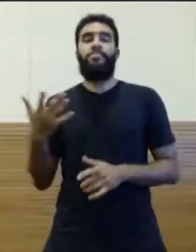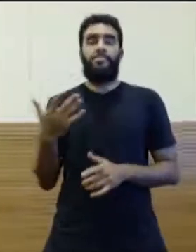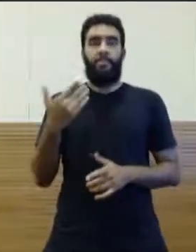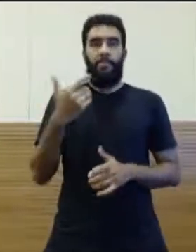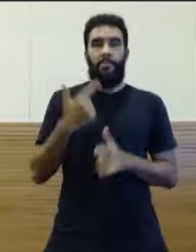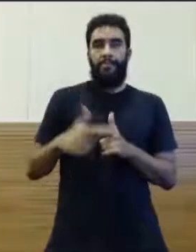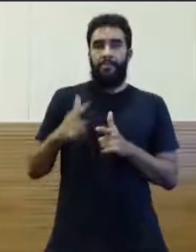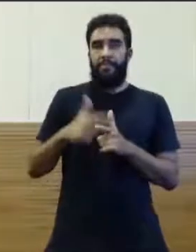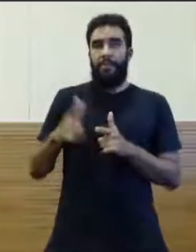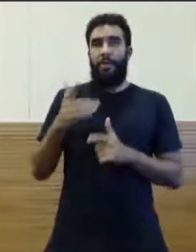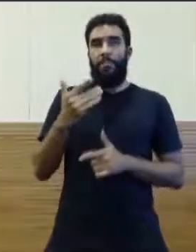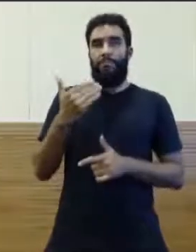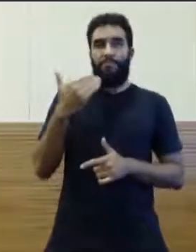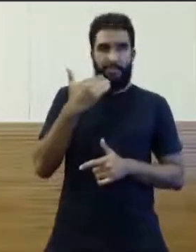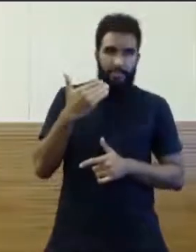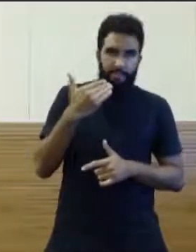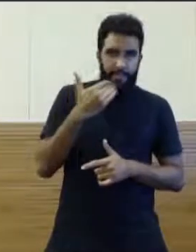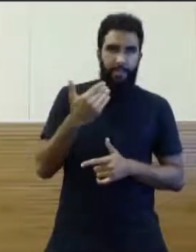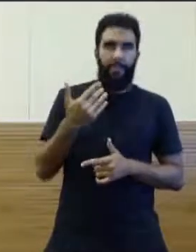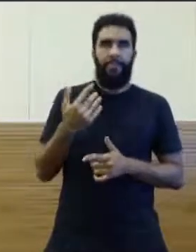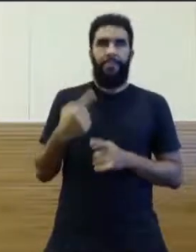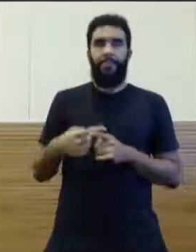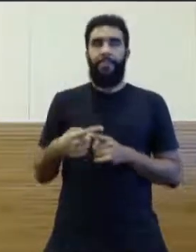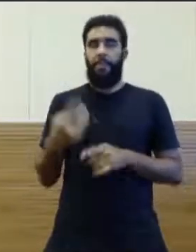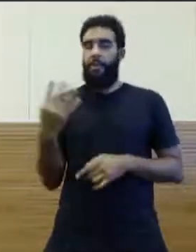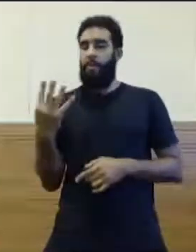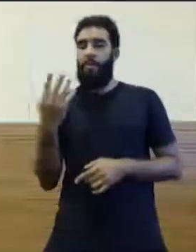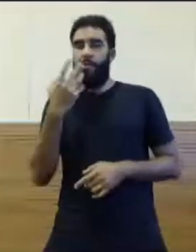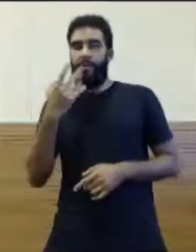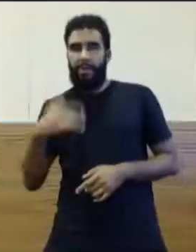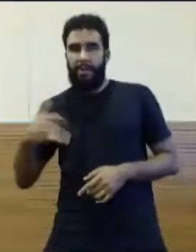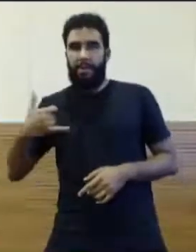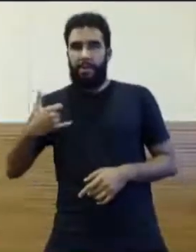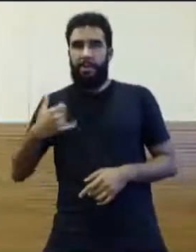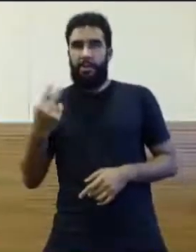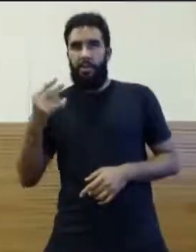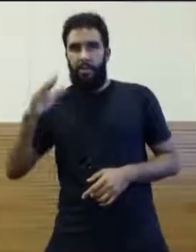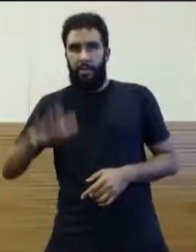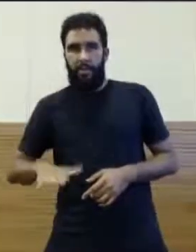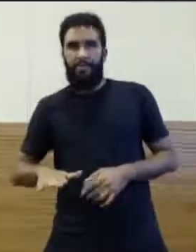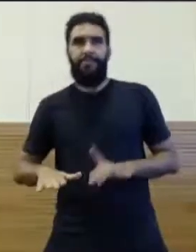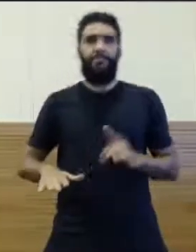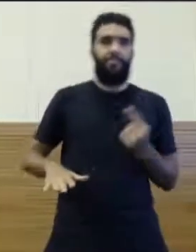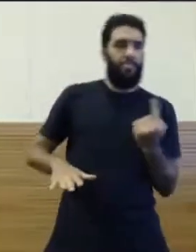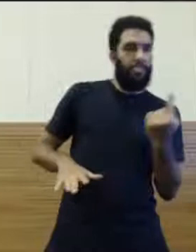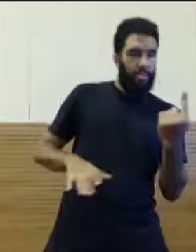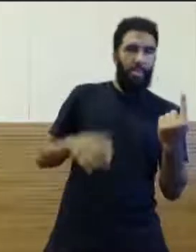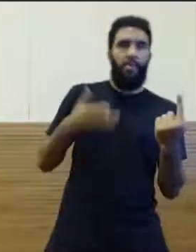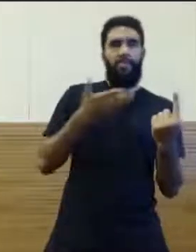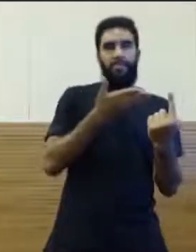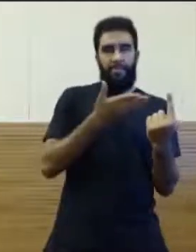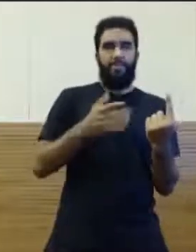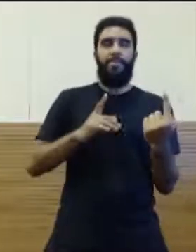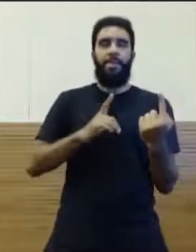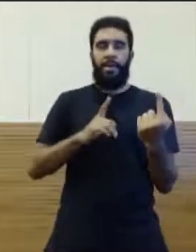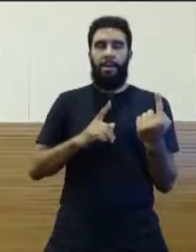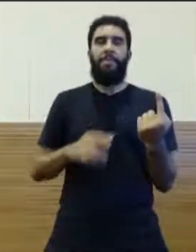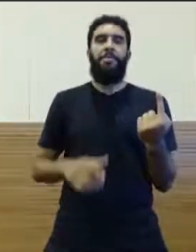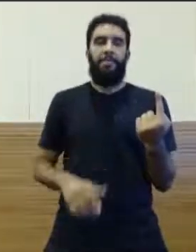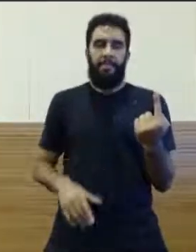facing these due to a deficit process of each child under 4 years